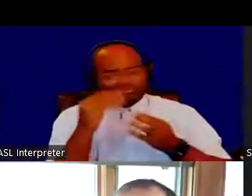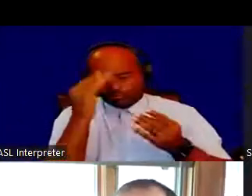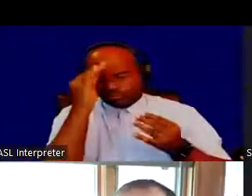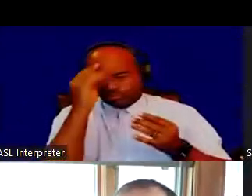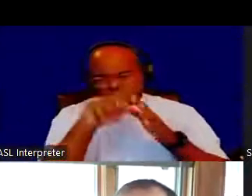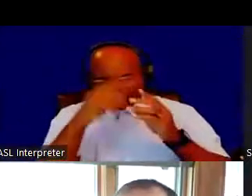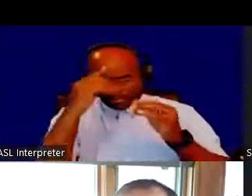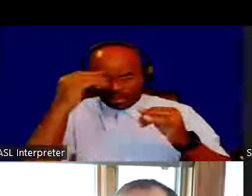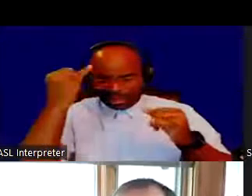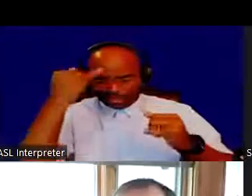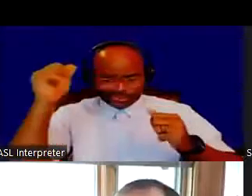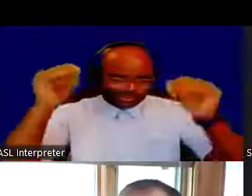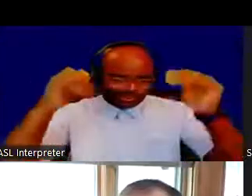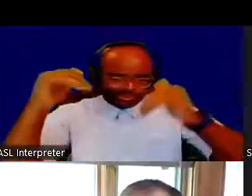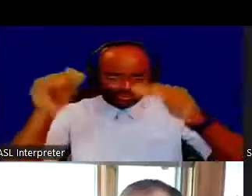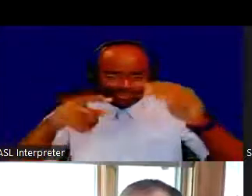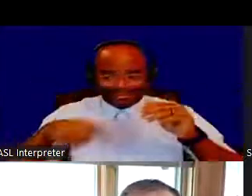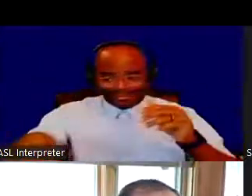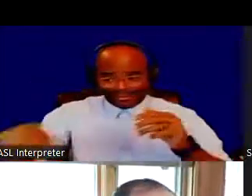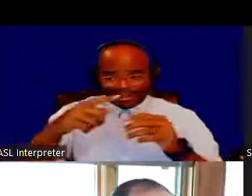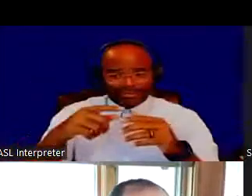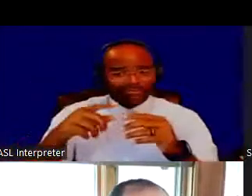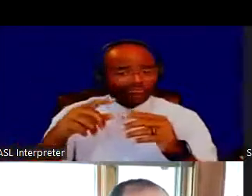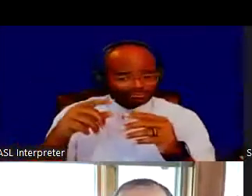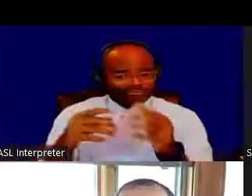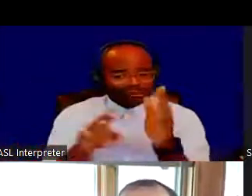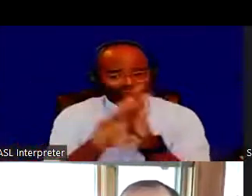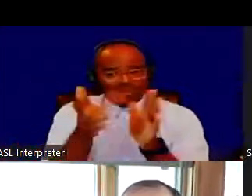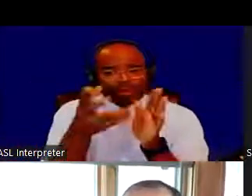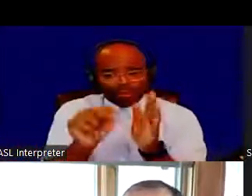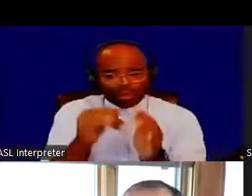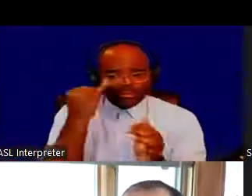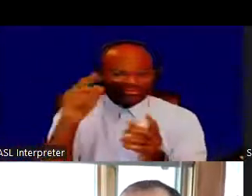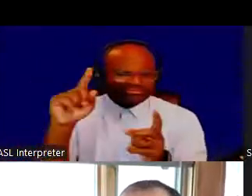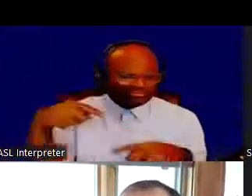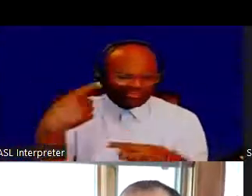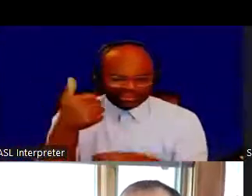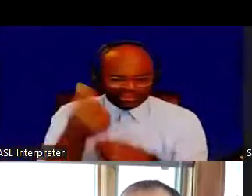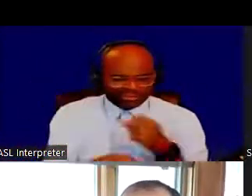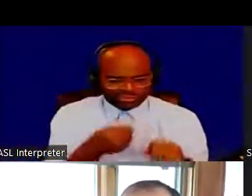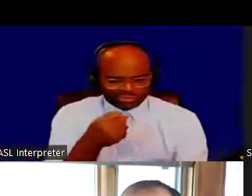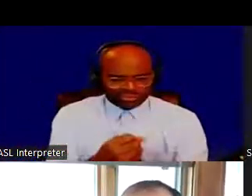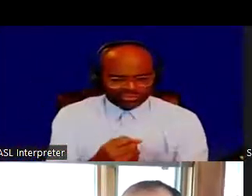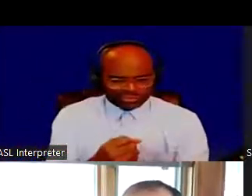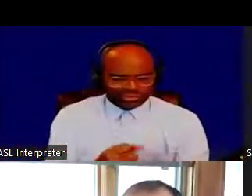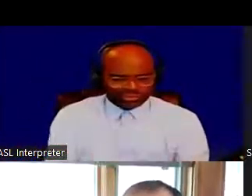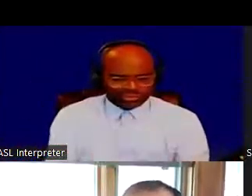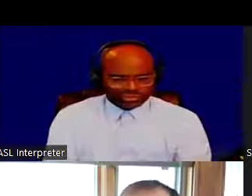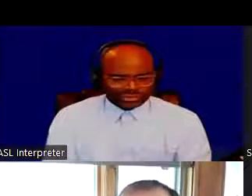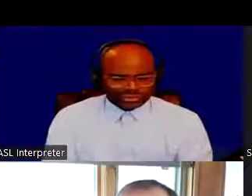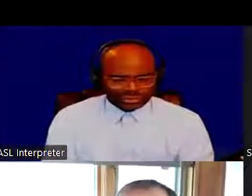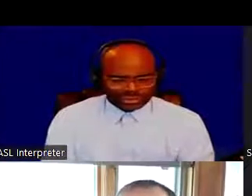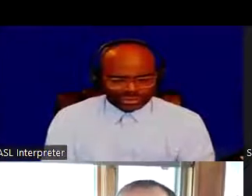own adaptation ideas for over a decade now. And some of the reasons why we have found success